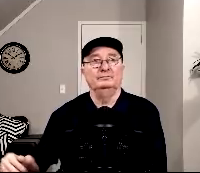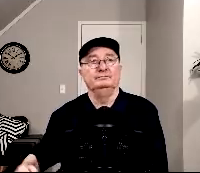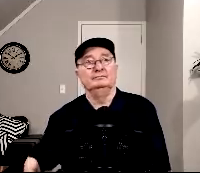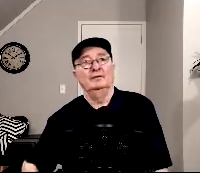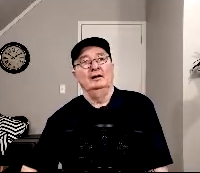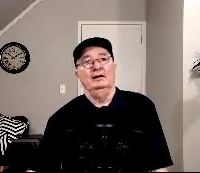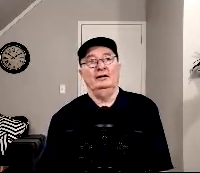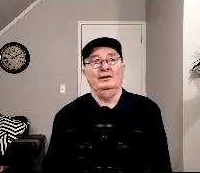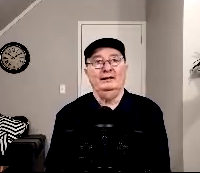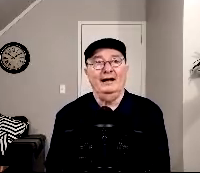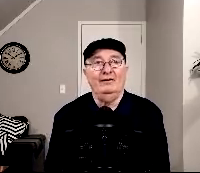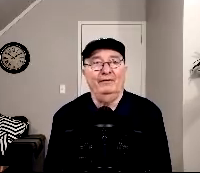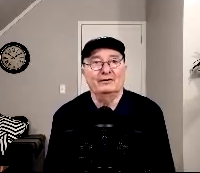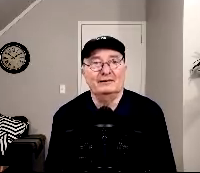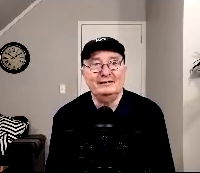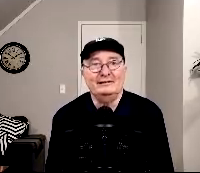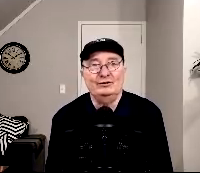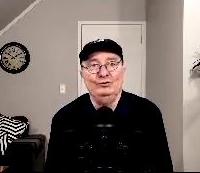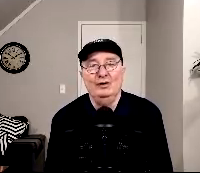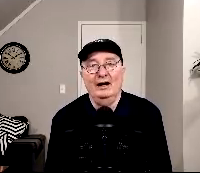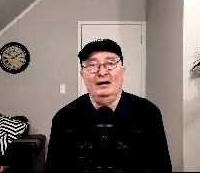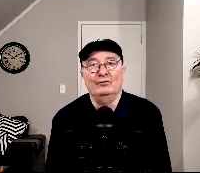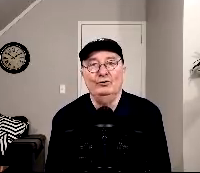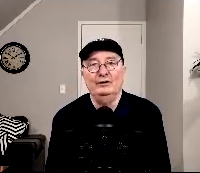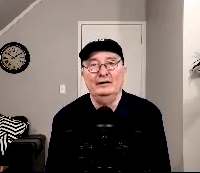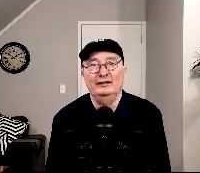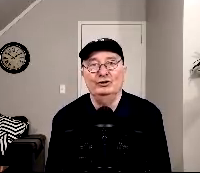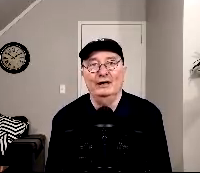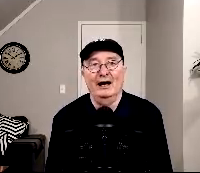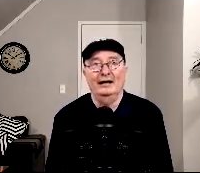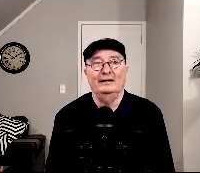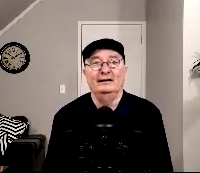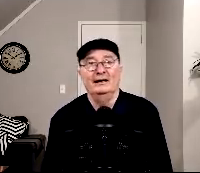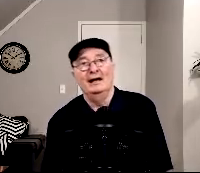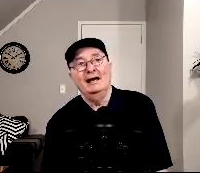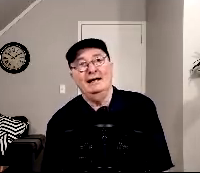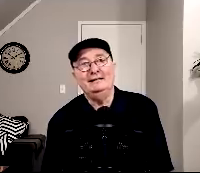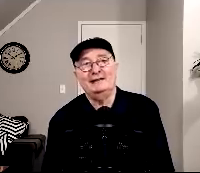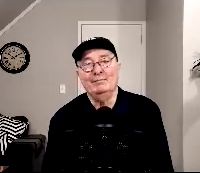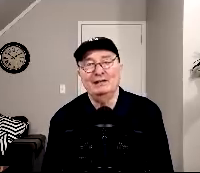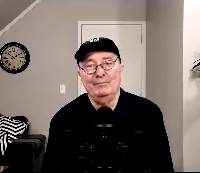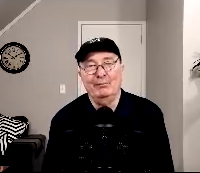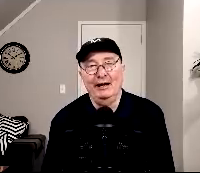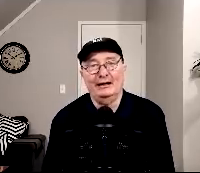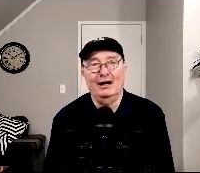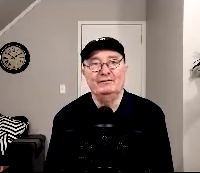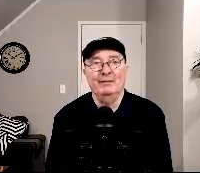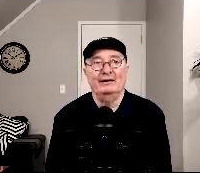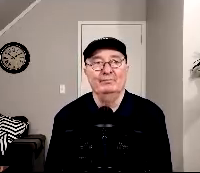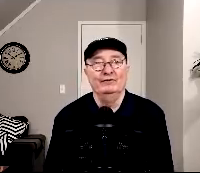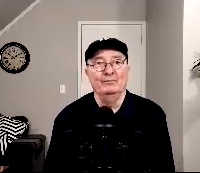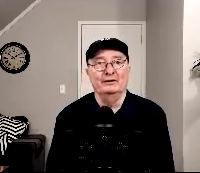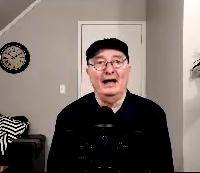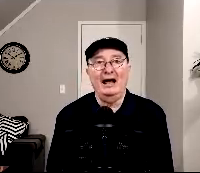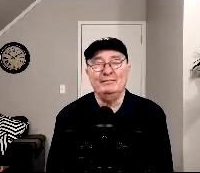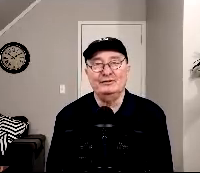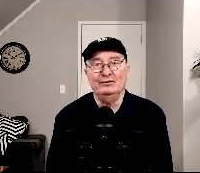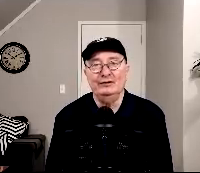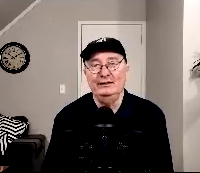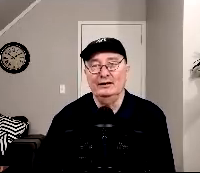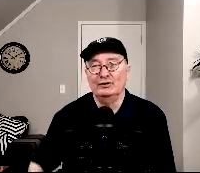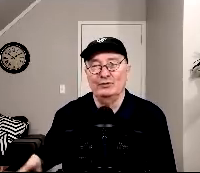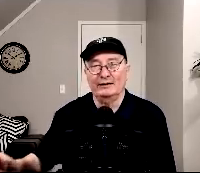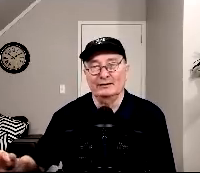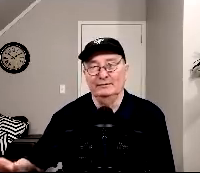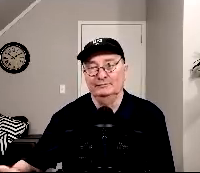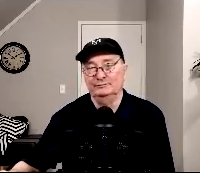Wow. Anyway, now, folks, listen to Rudy Giuliani. He sums up the Black Lives Matter movement